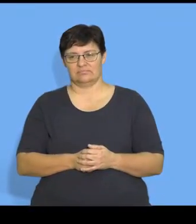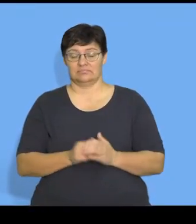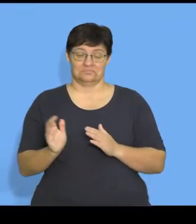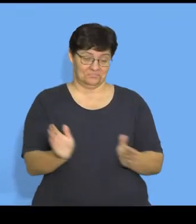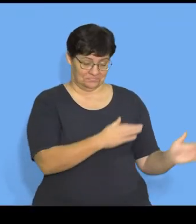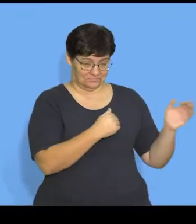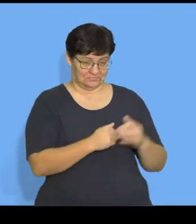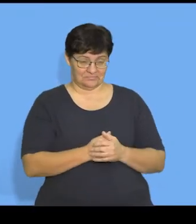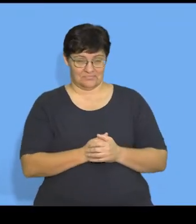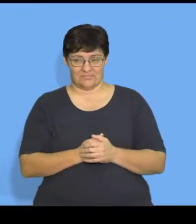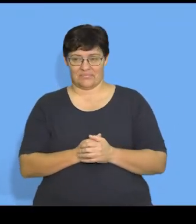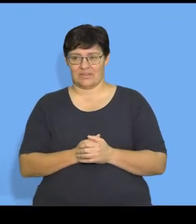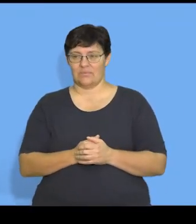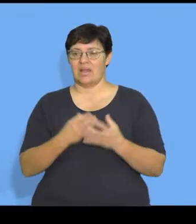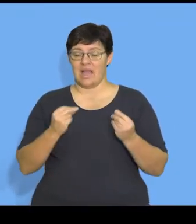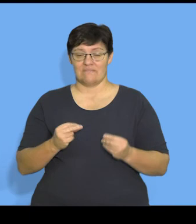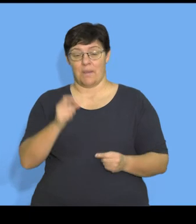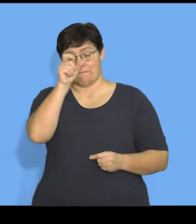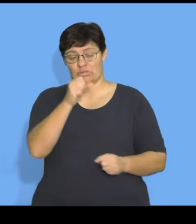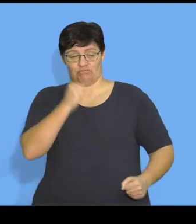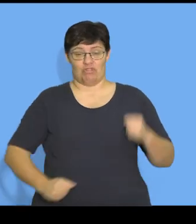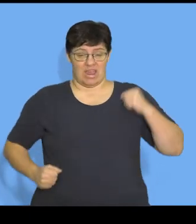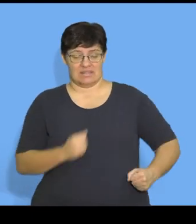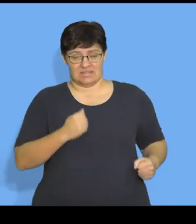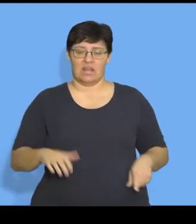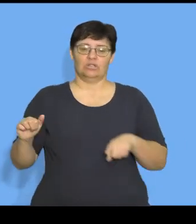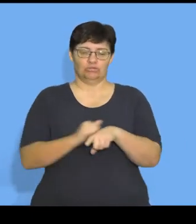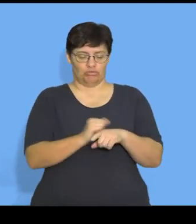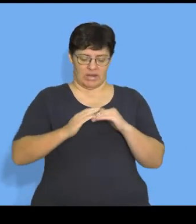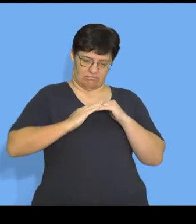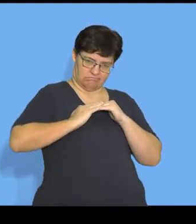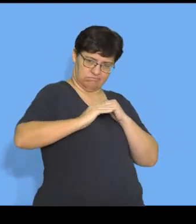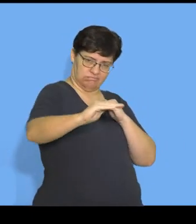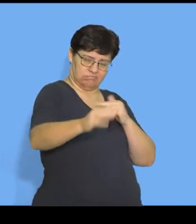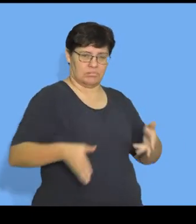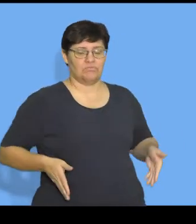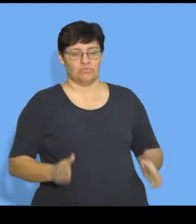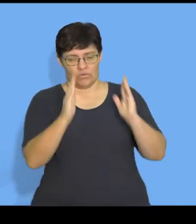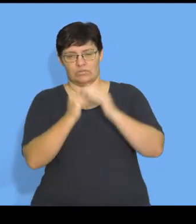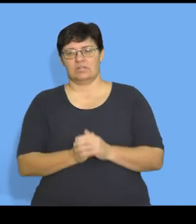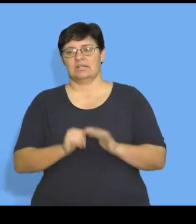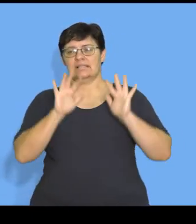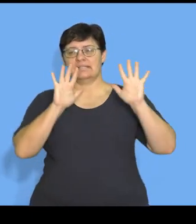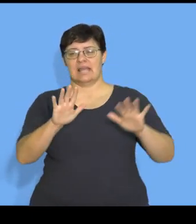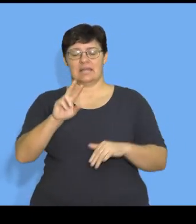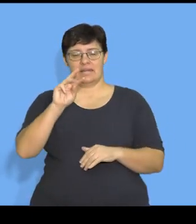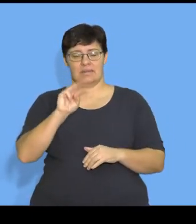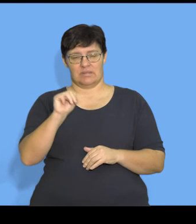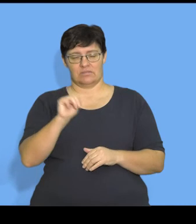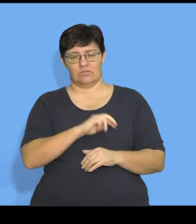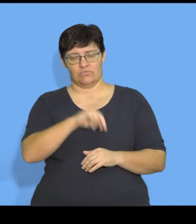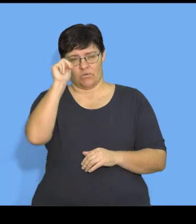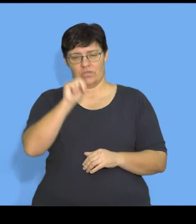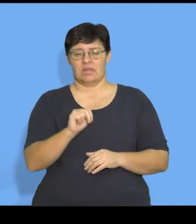There we go. We have a runner. He's training on a flat, straight road. She runs 10 meters north, 7 meters